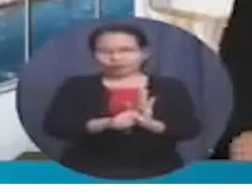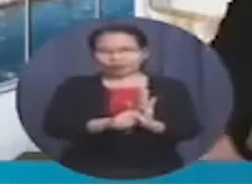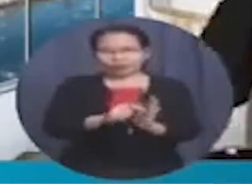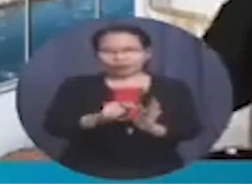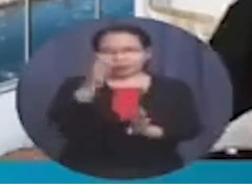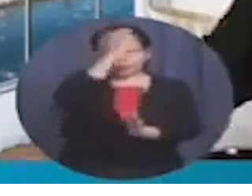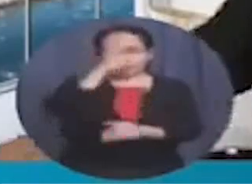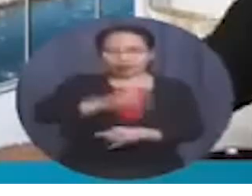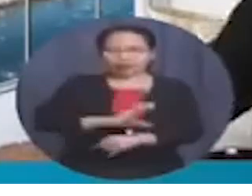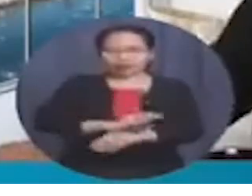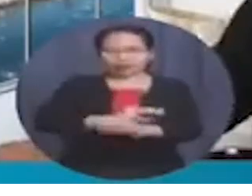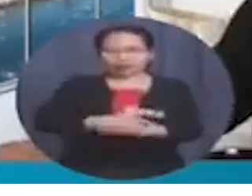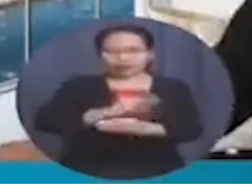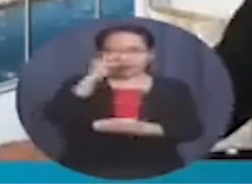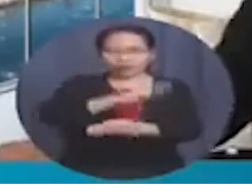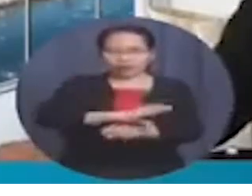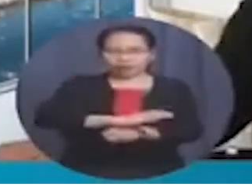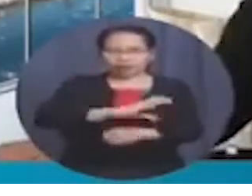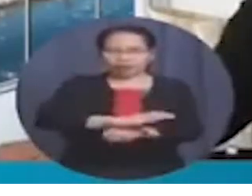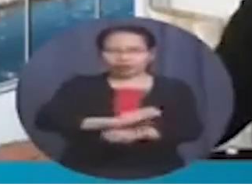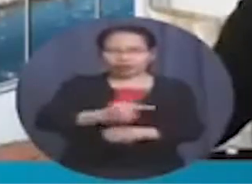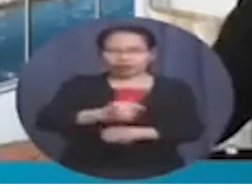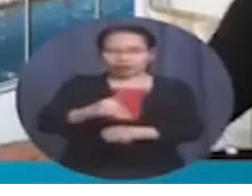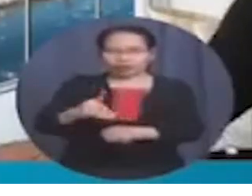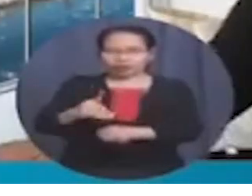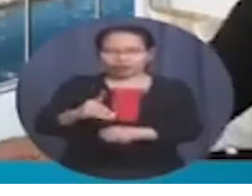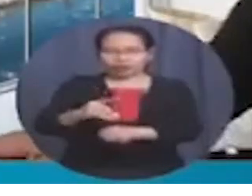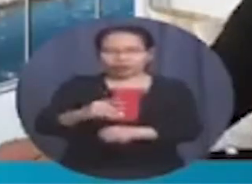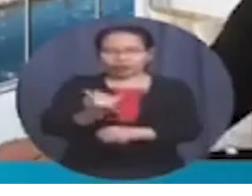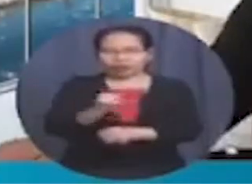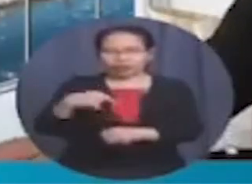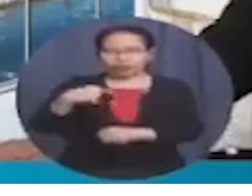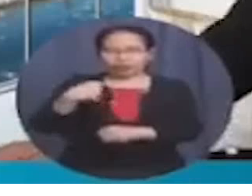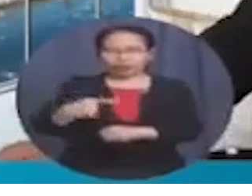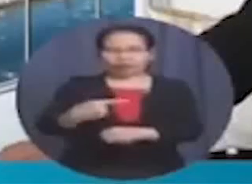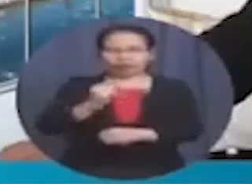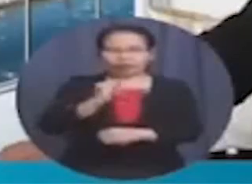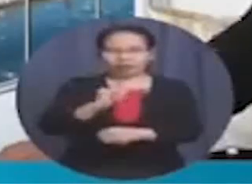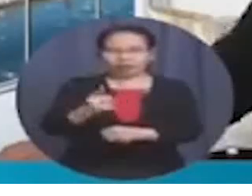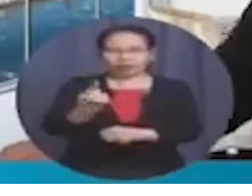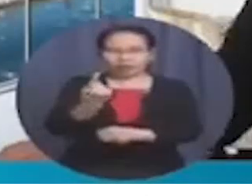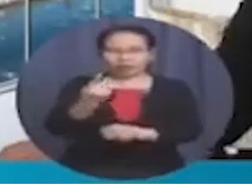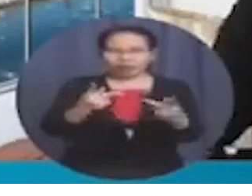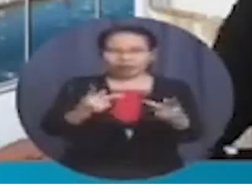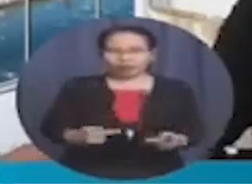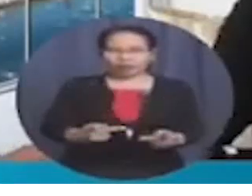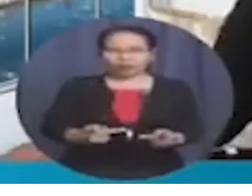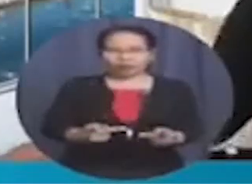The Catholic Church invented a God whom they say is